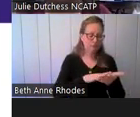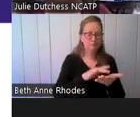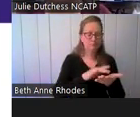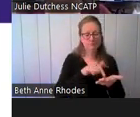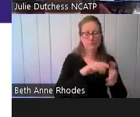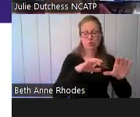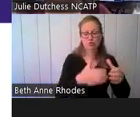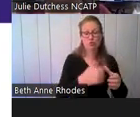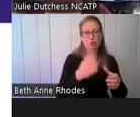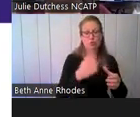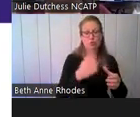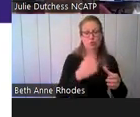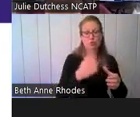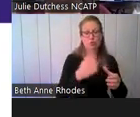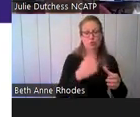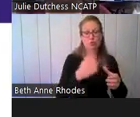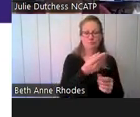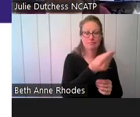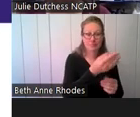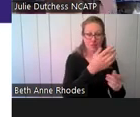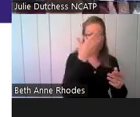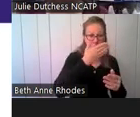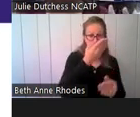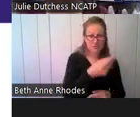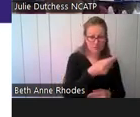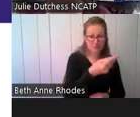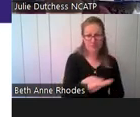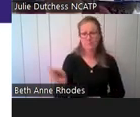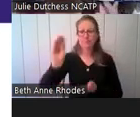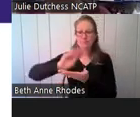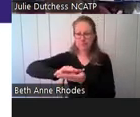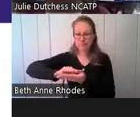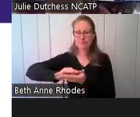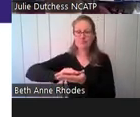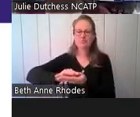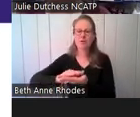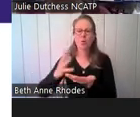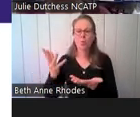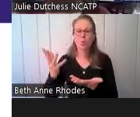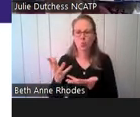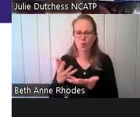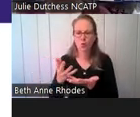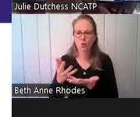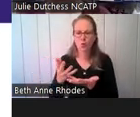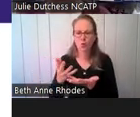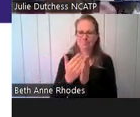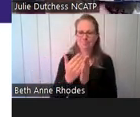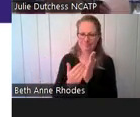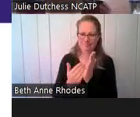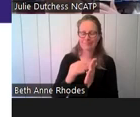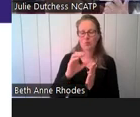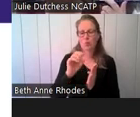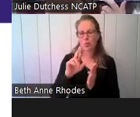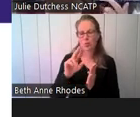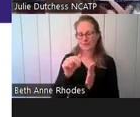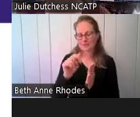then this is on the back. So like, this is what it looks like. And I'm like, okay, organizational apps. What are some organizational apps that we've talked about? And I